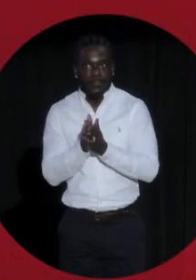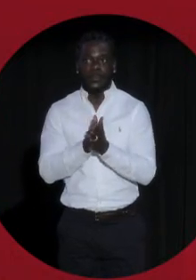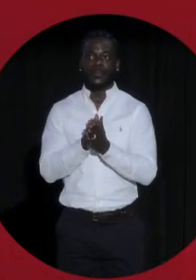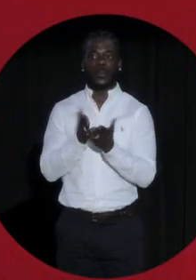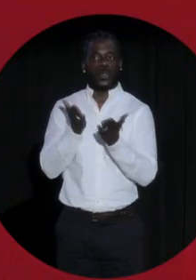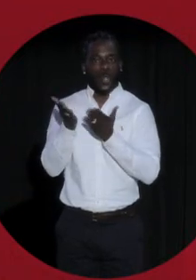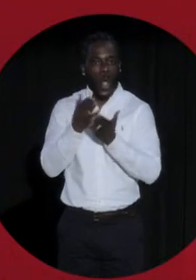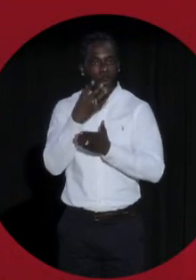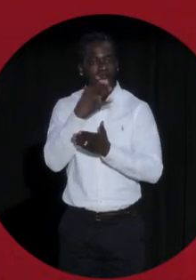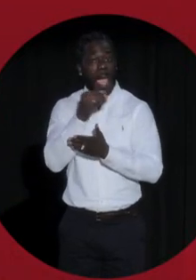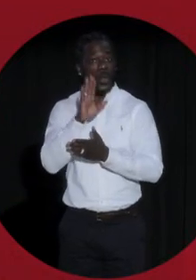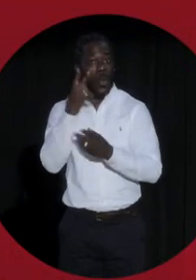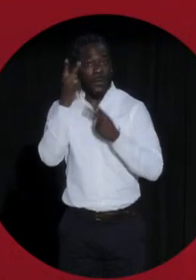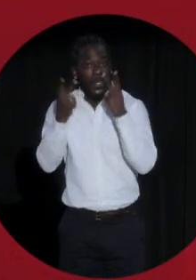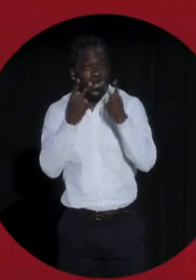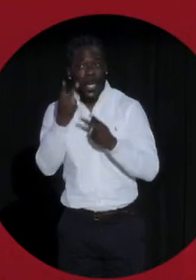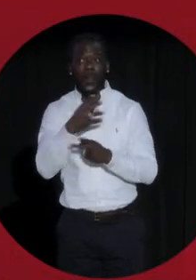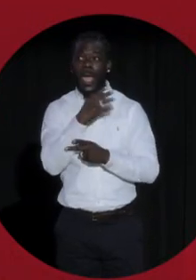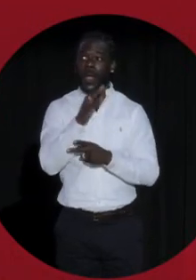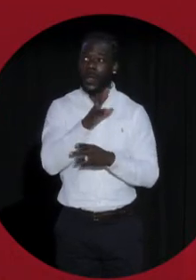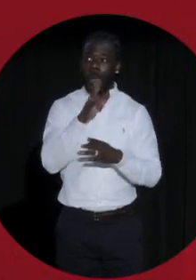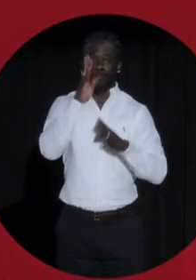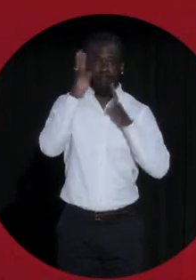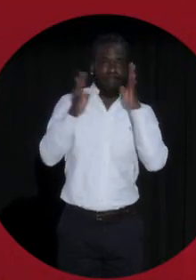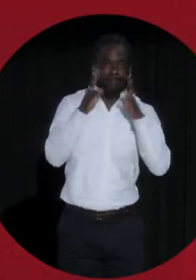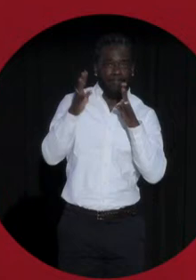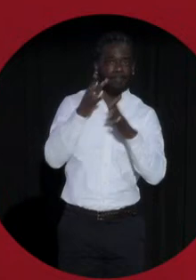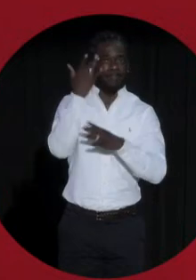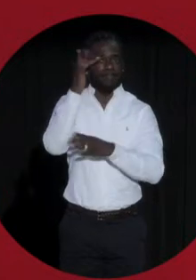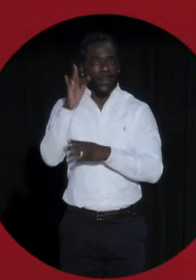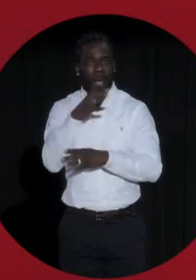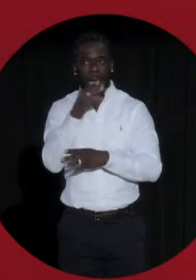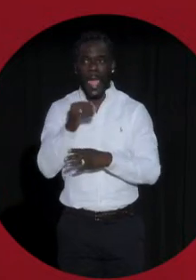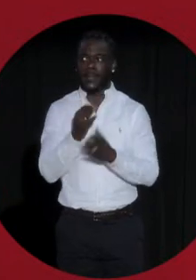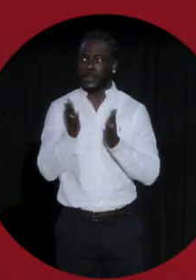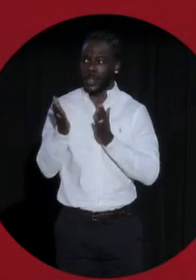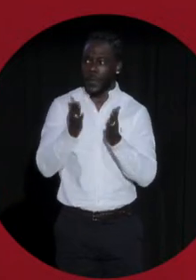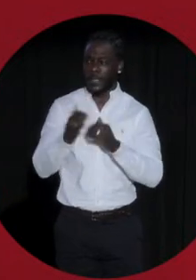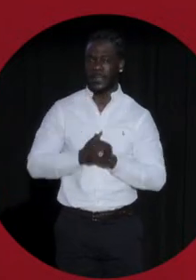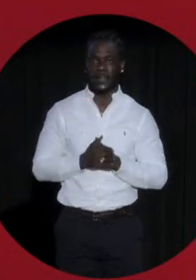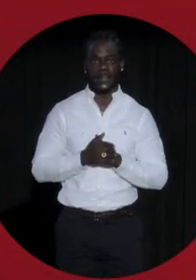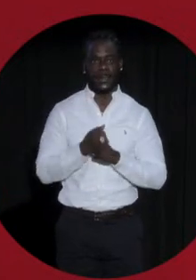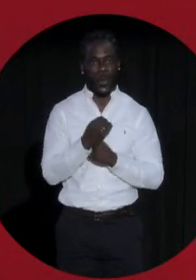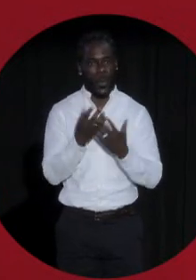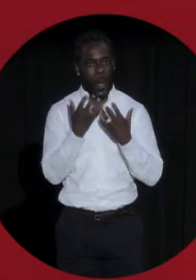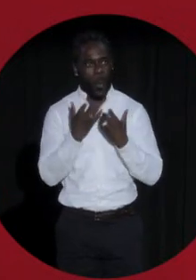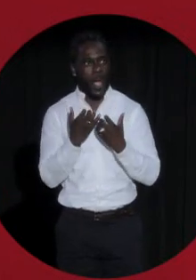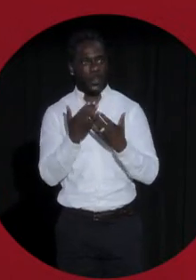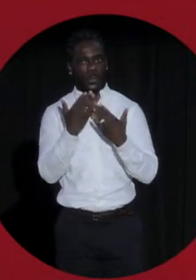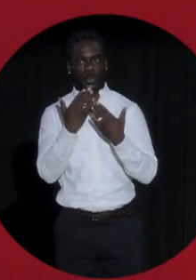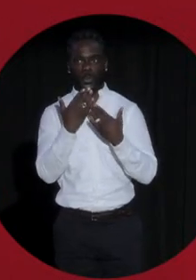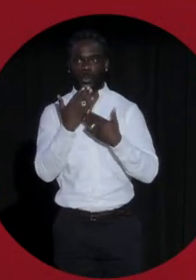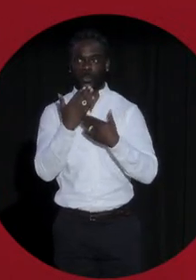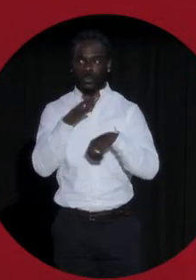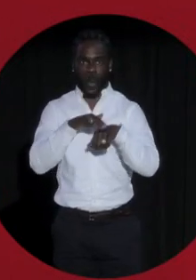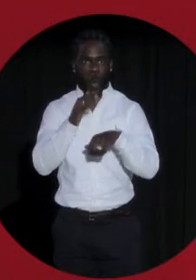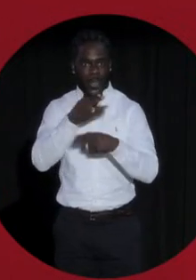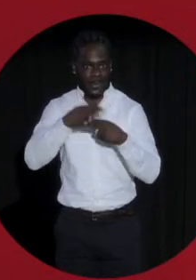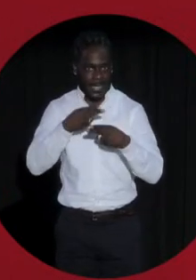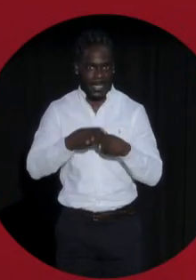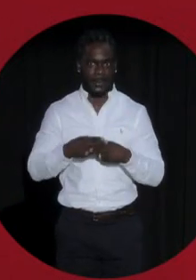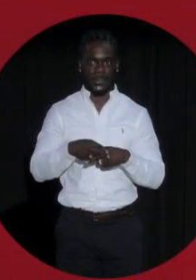visionary leadership, your ingenuity, and your constituent services. So I would like to call these names.